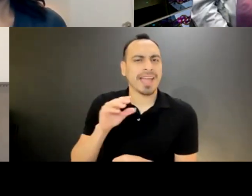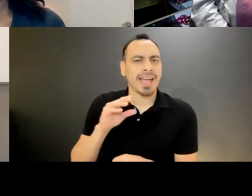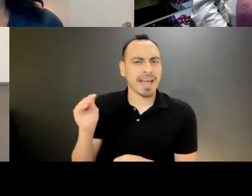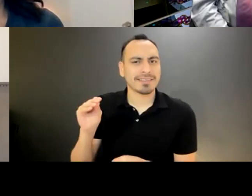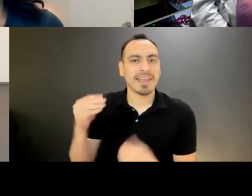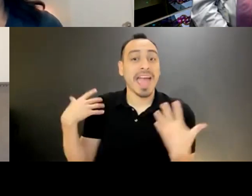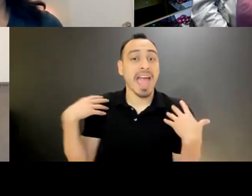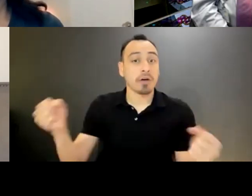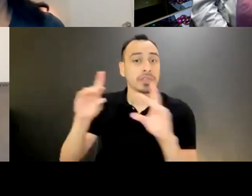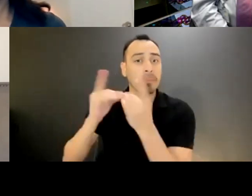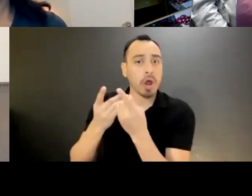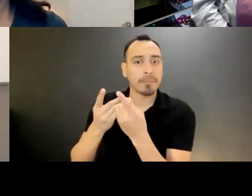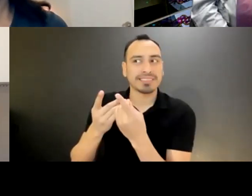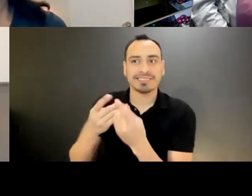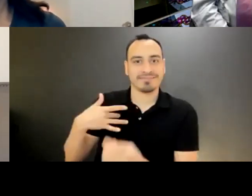are going,